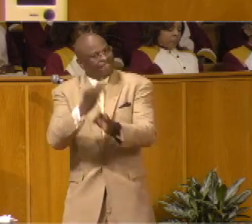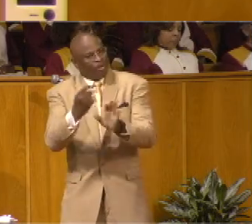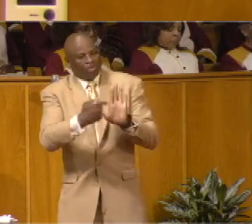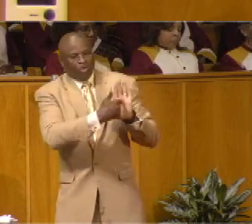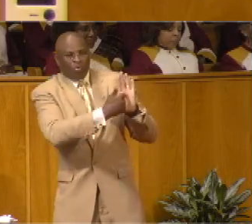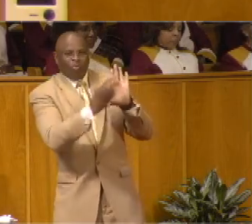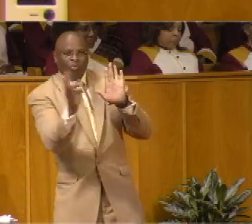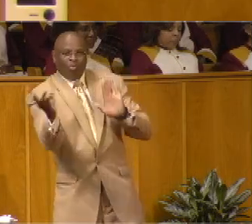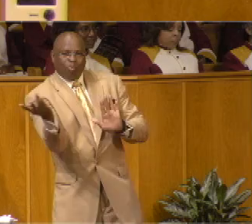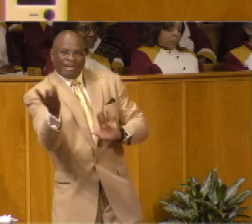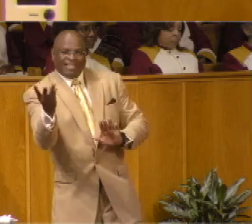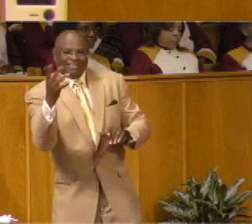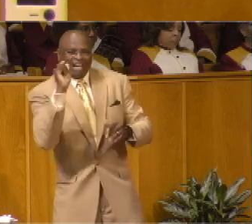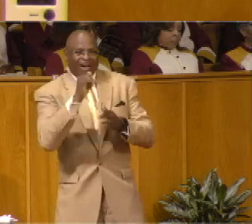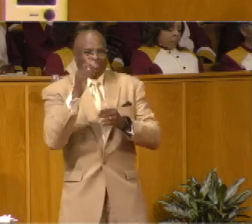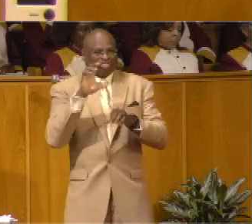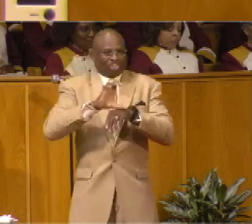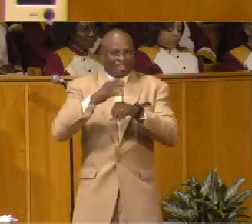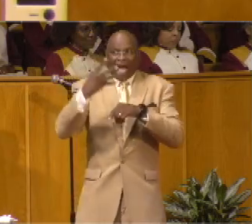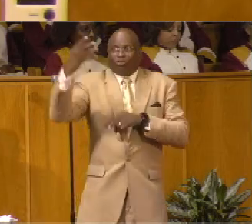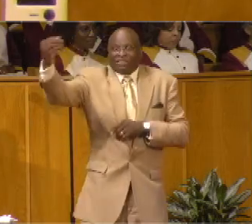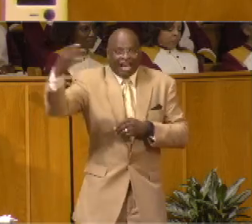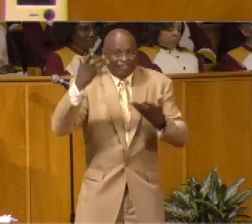witnesses outside of church.